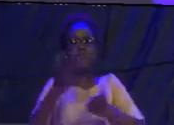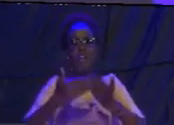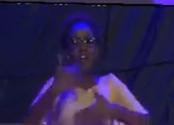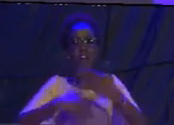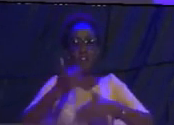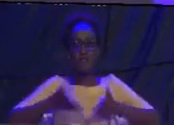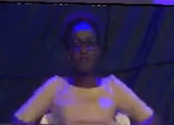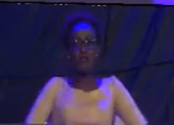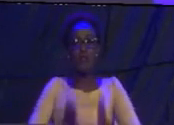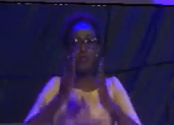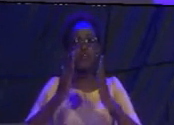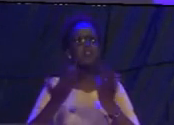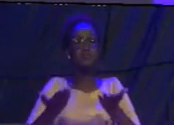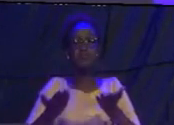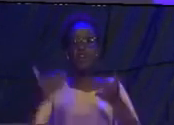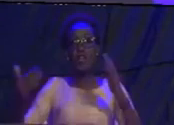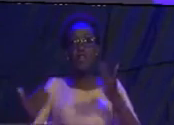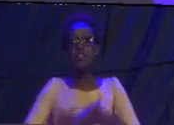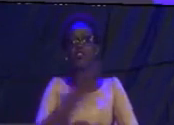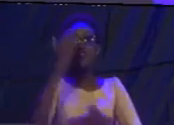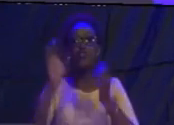nation that has just been reborn in